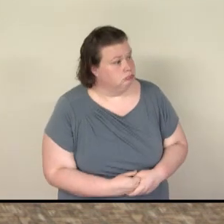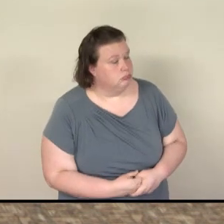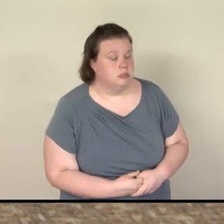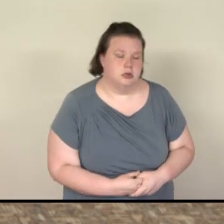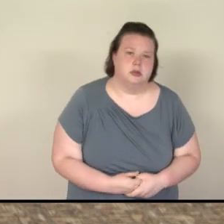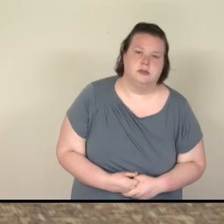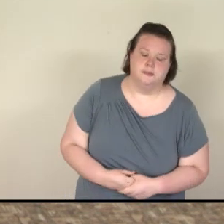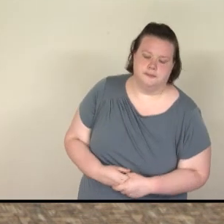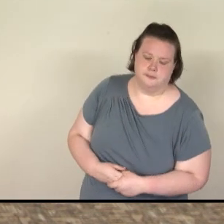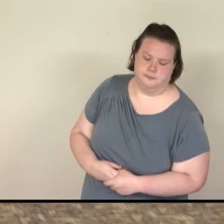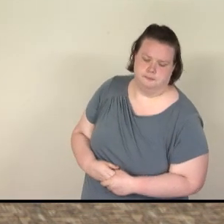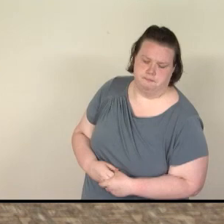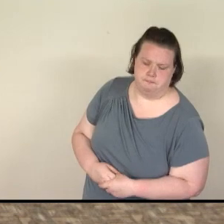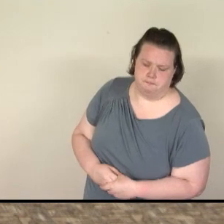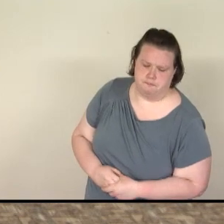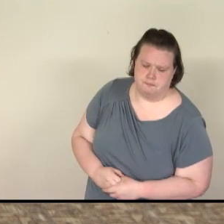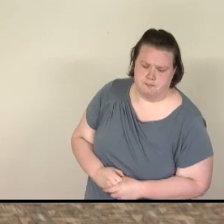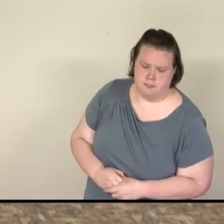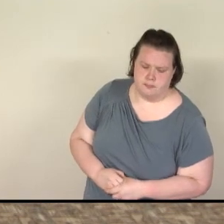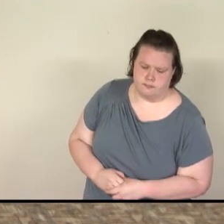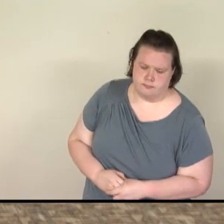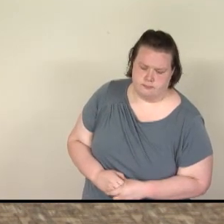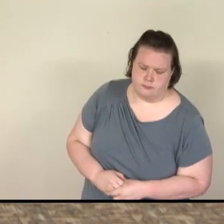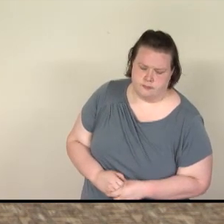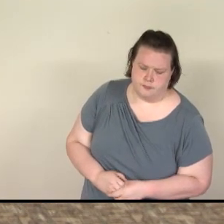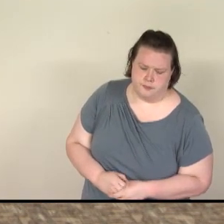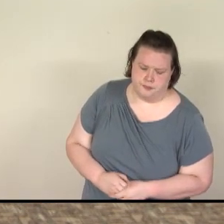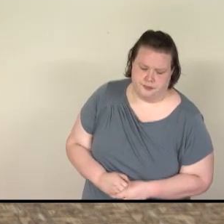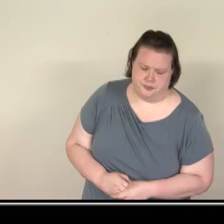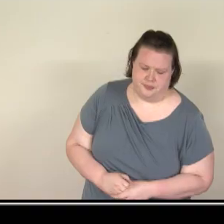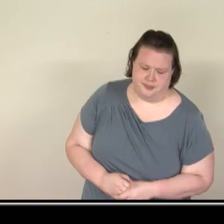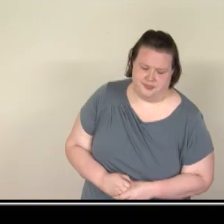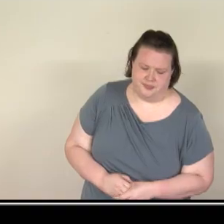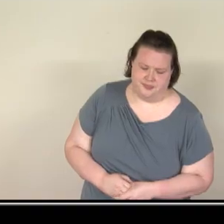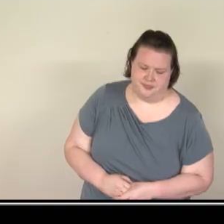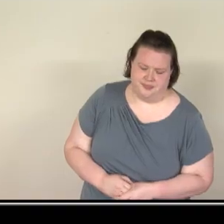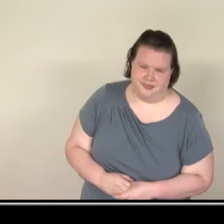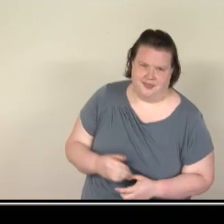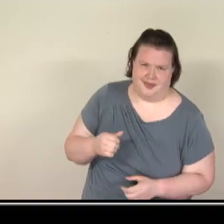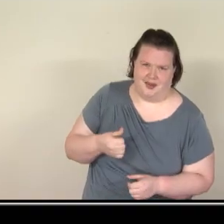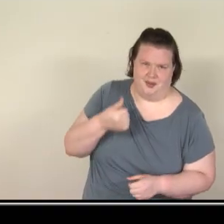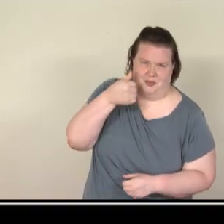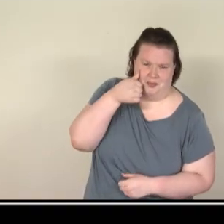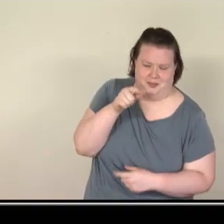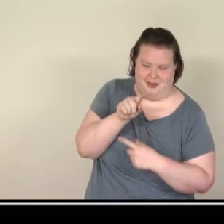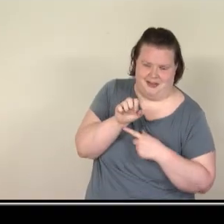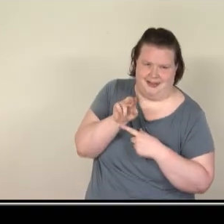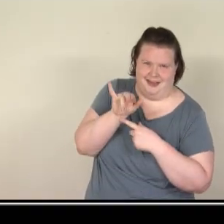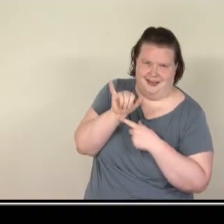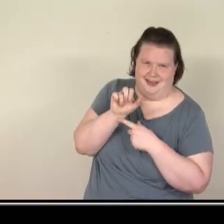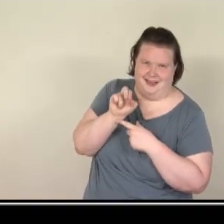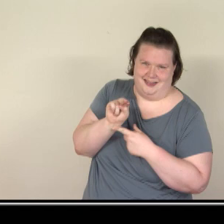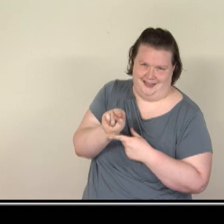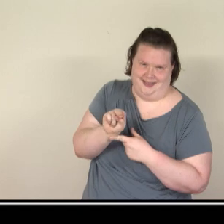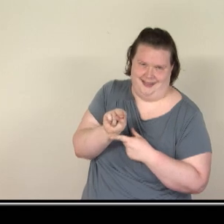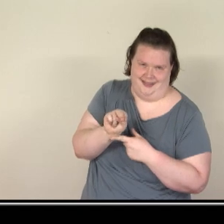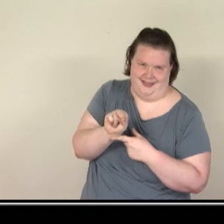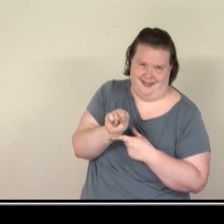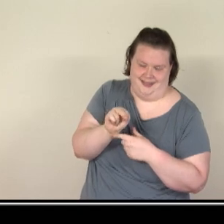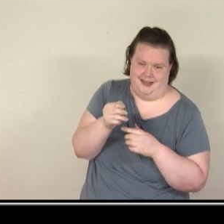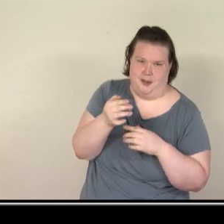So this it reminds me of Tennyson now, where I drop my kids off every morning.